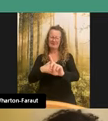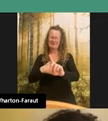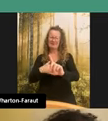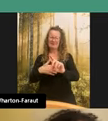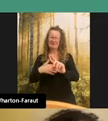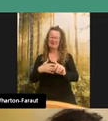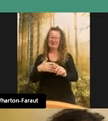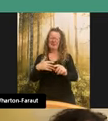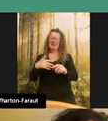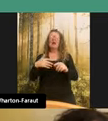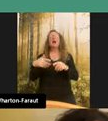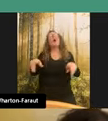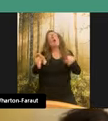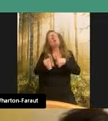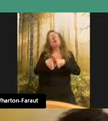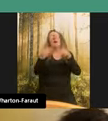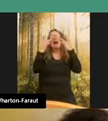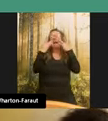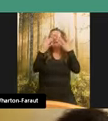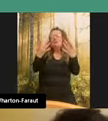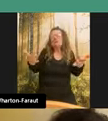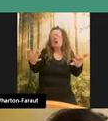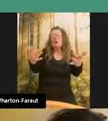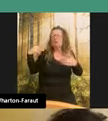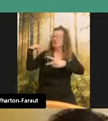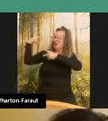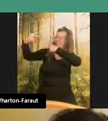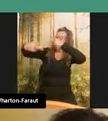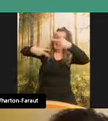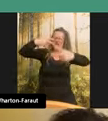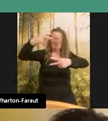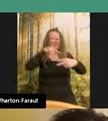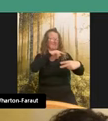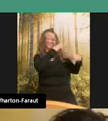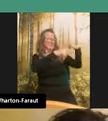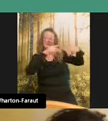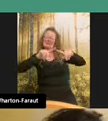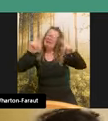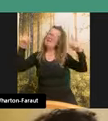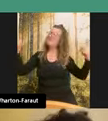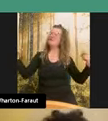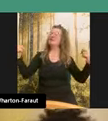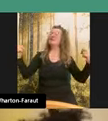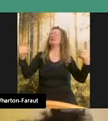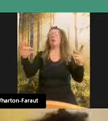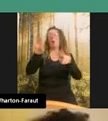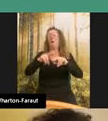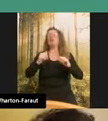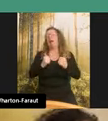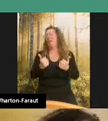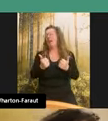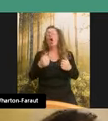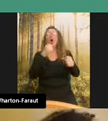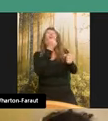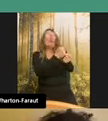kind of intergenerational differences about healthcare in terms of my own family. So I share that my grandmother left my